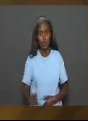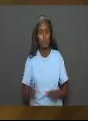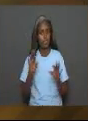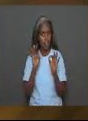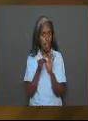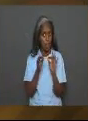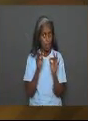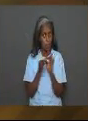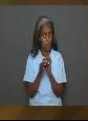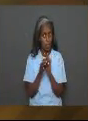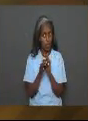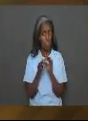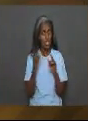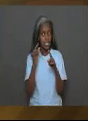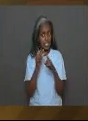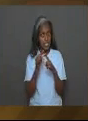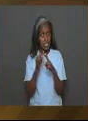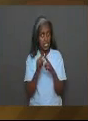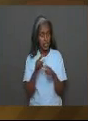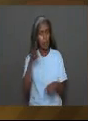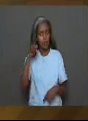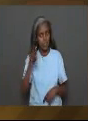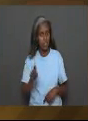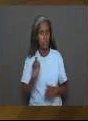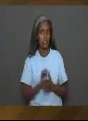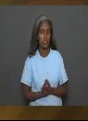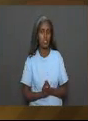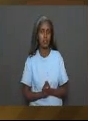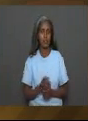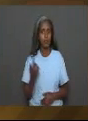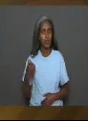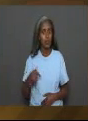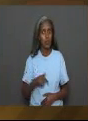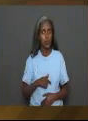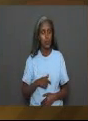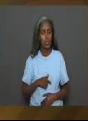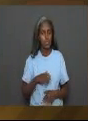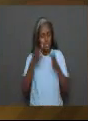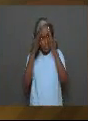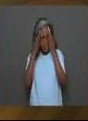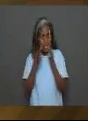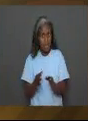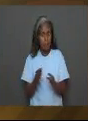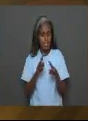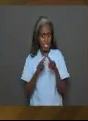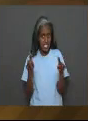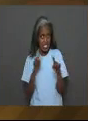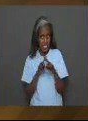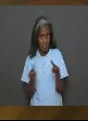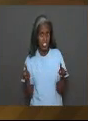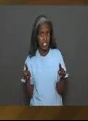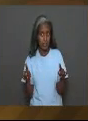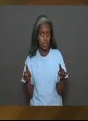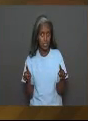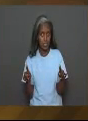geometrical meaning of the term derivative. We will determine the